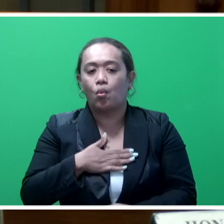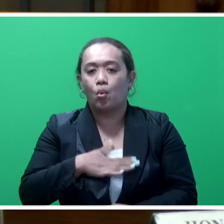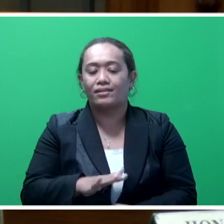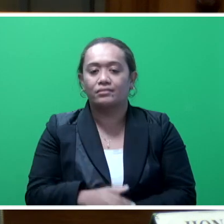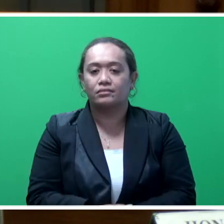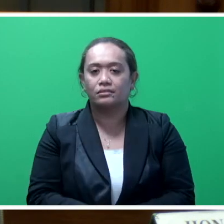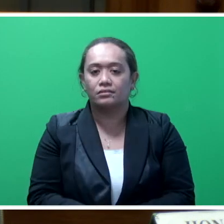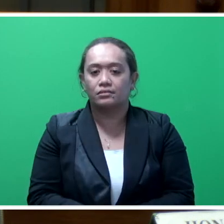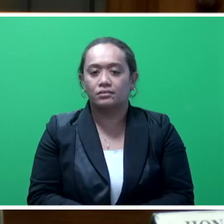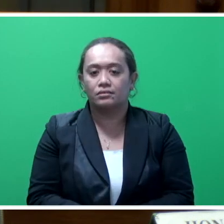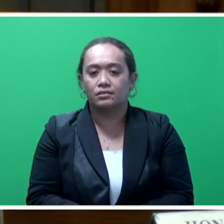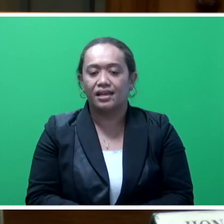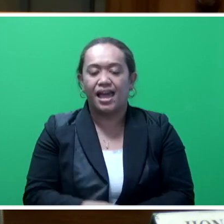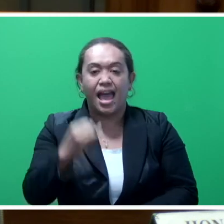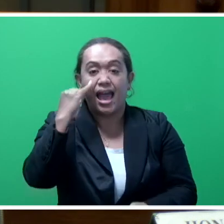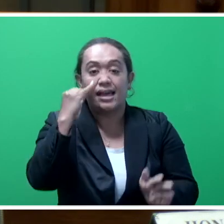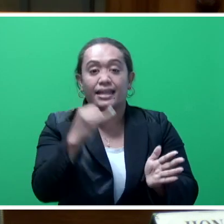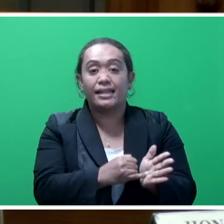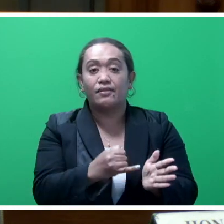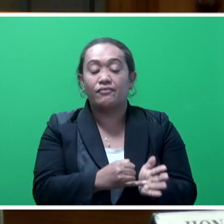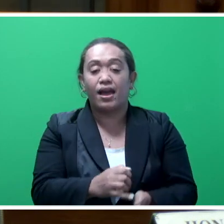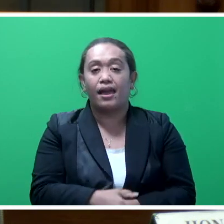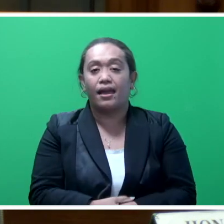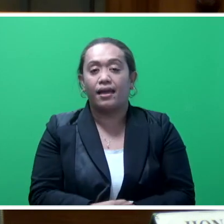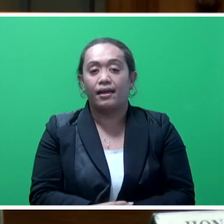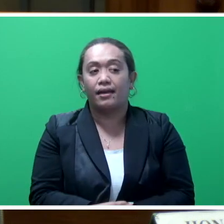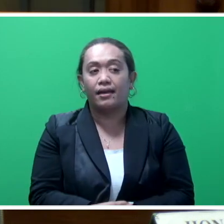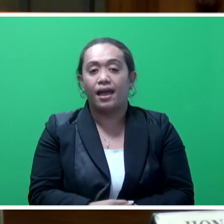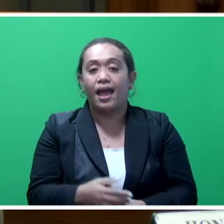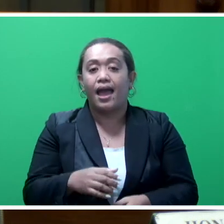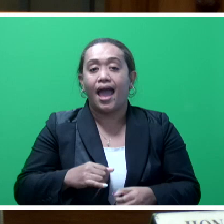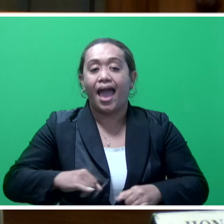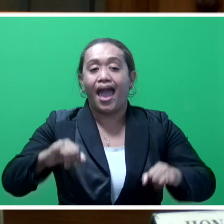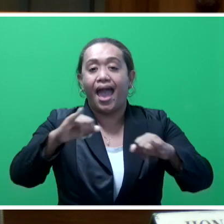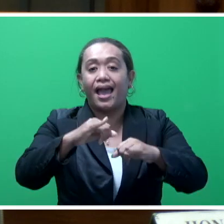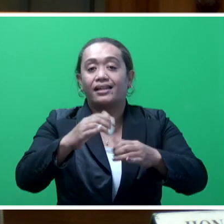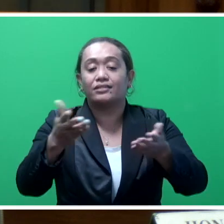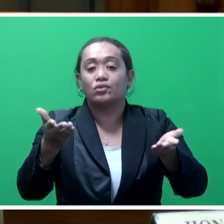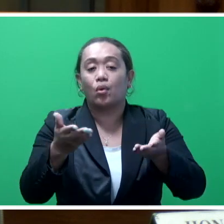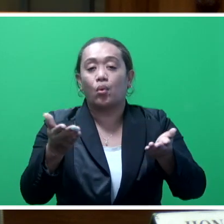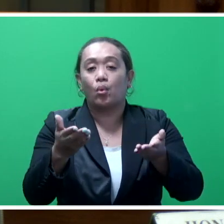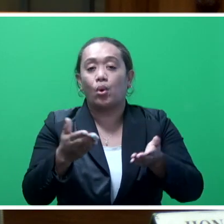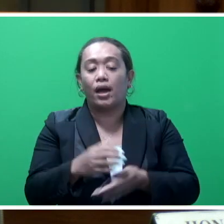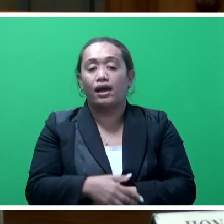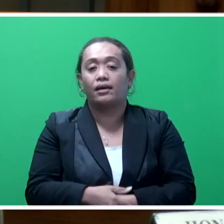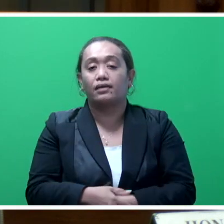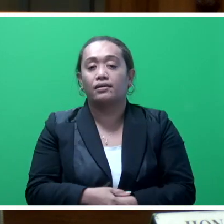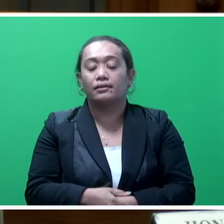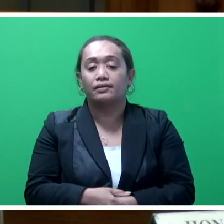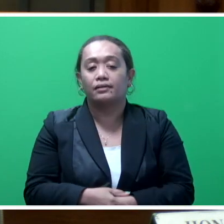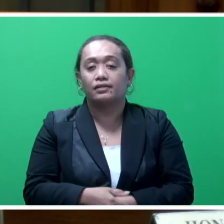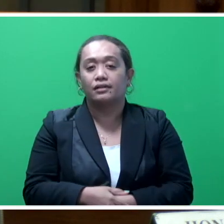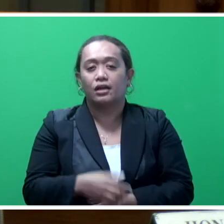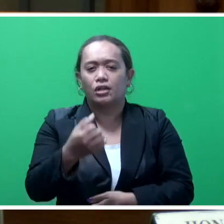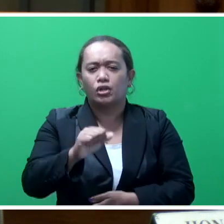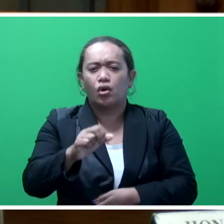to identifying islands which we want to declare them as organic, and there will be no fertilizer